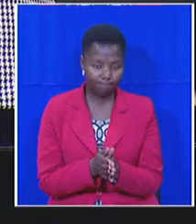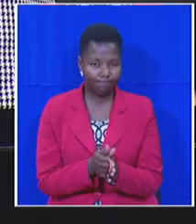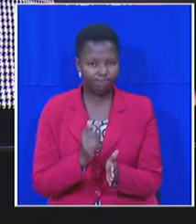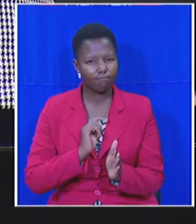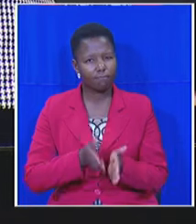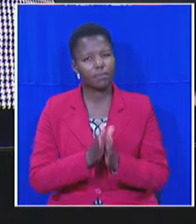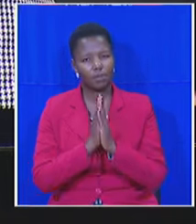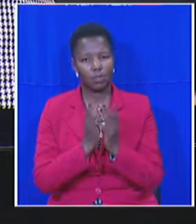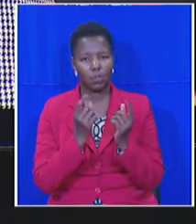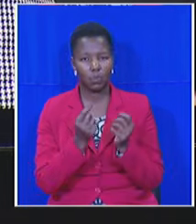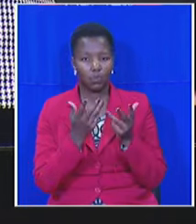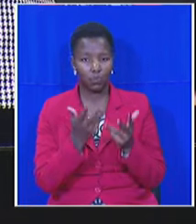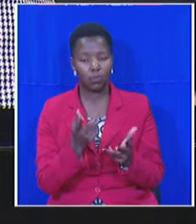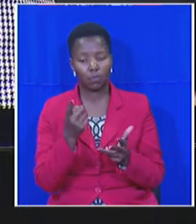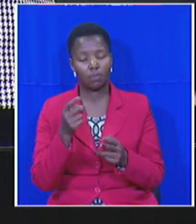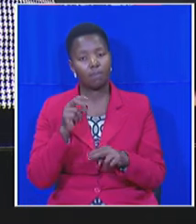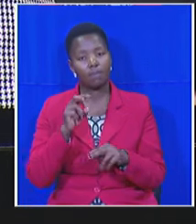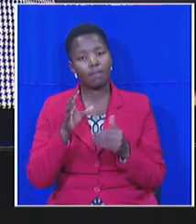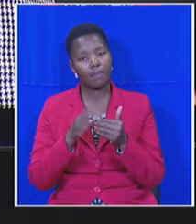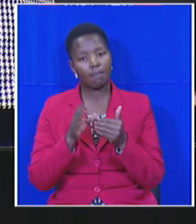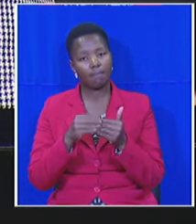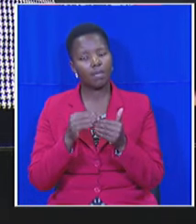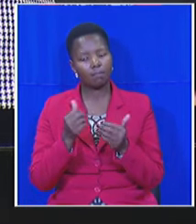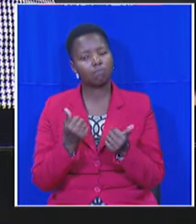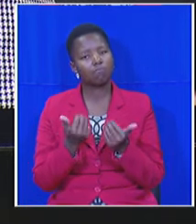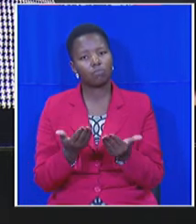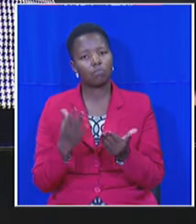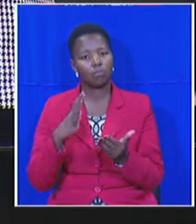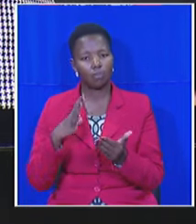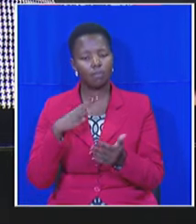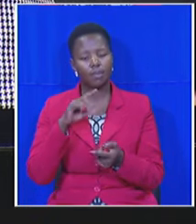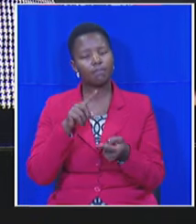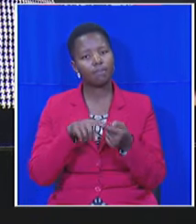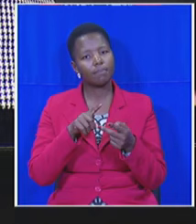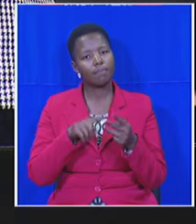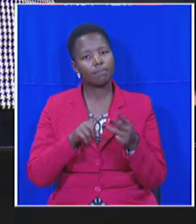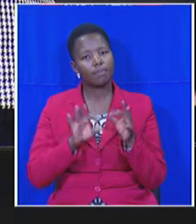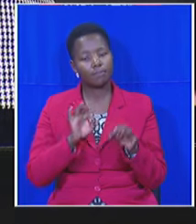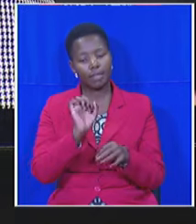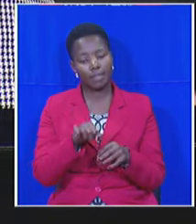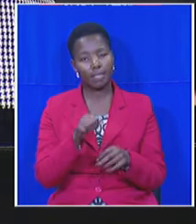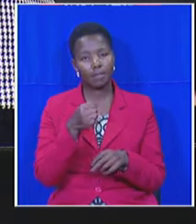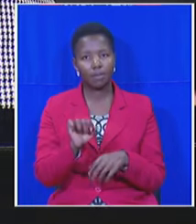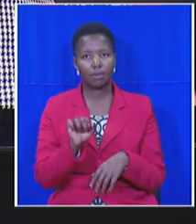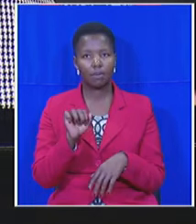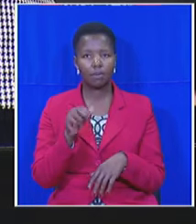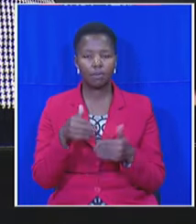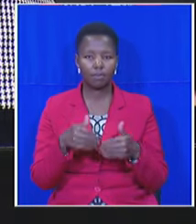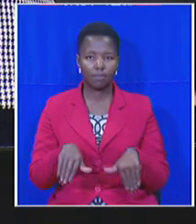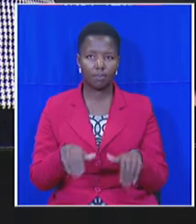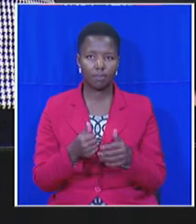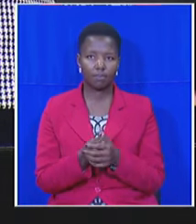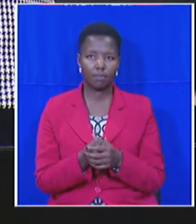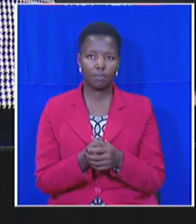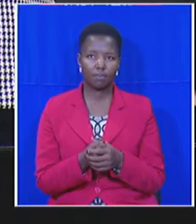requested to do so, members must simply indicate their vote by pressing the appropriate button below the yes, no, or abstain